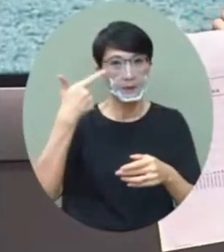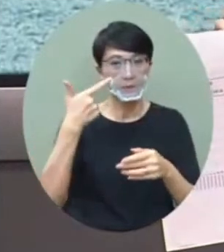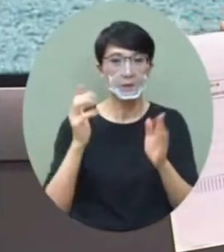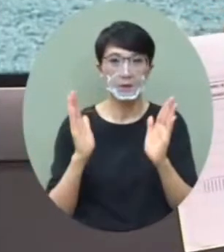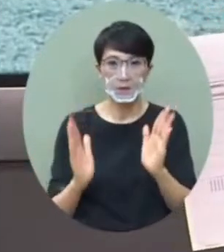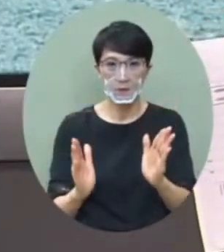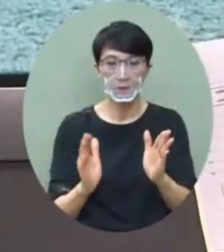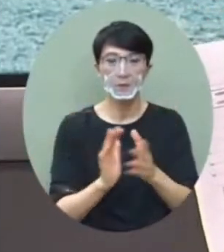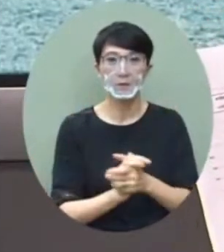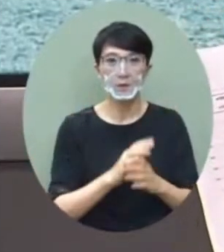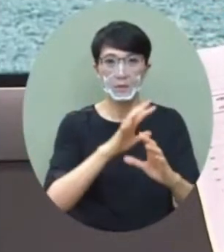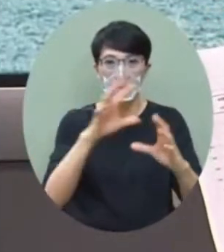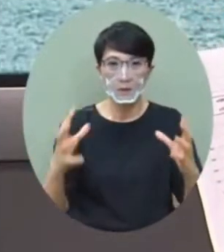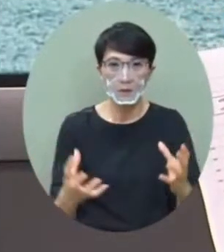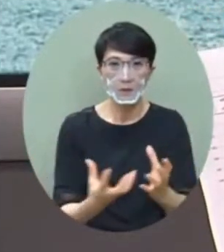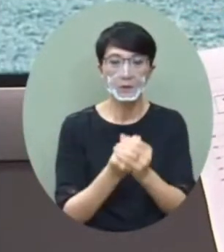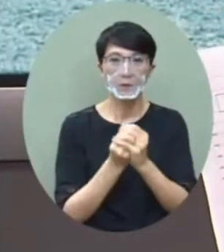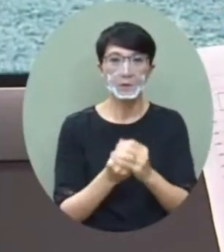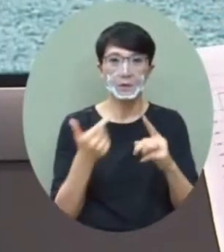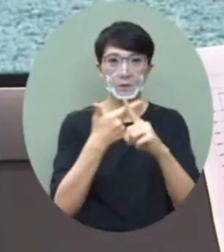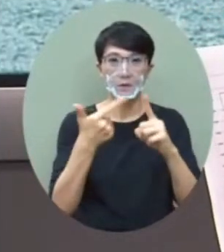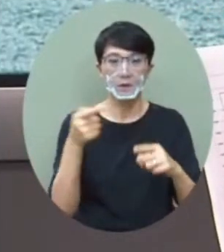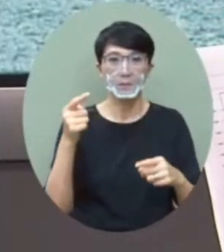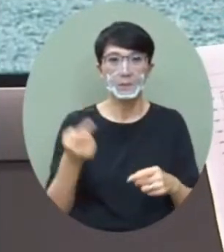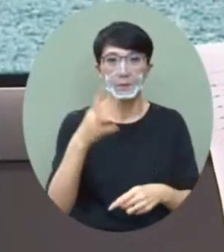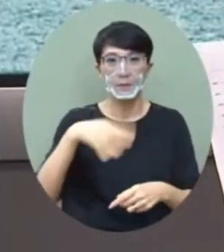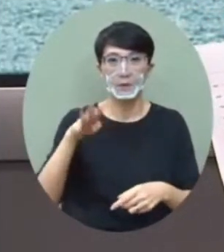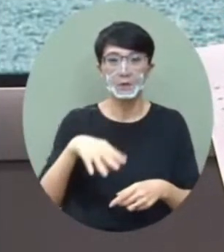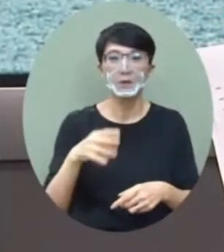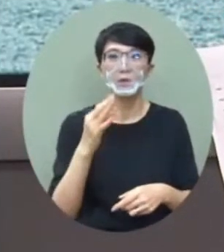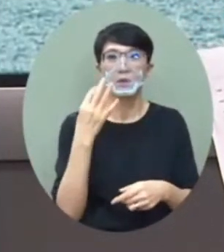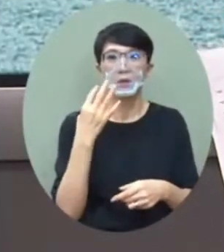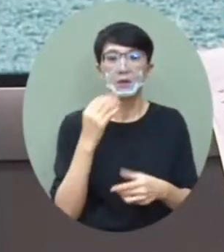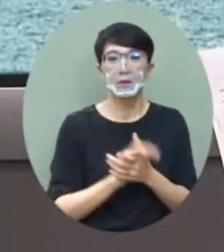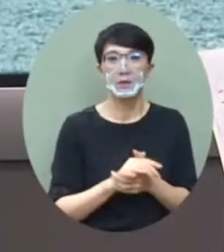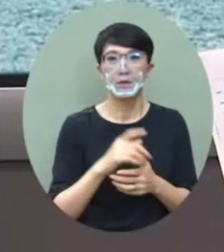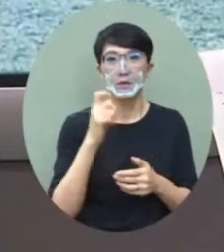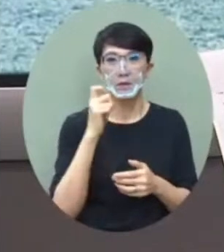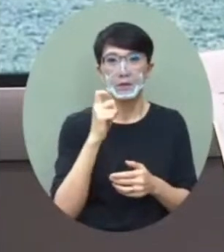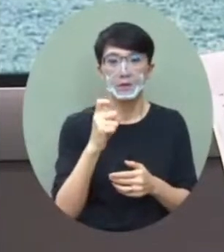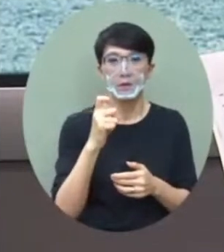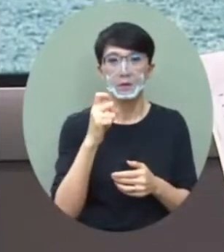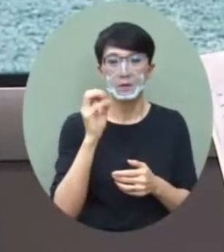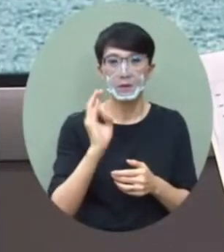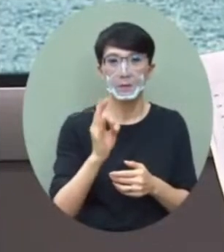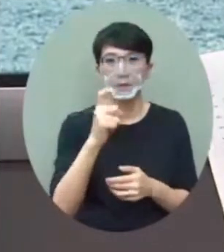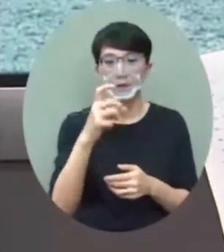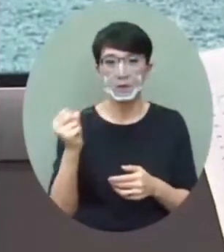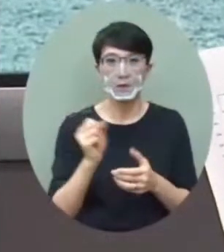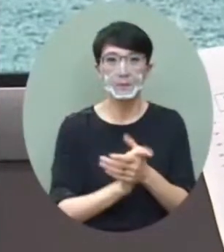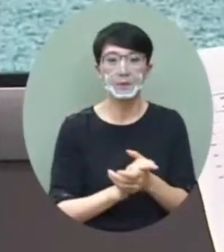26th of February to the 8th of March, we have received